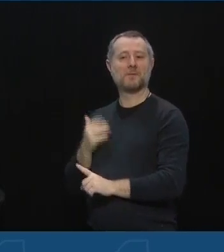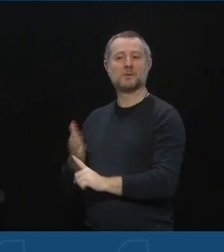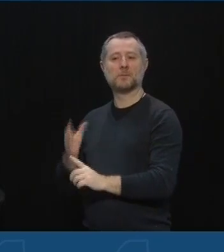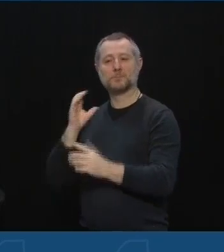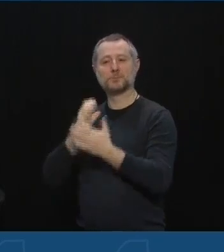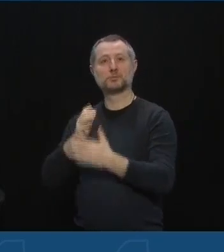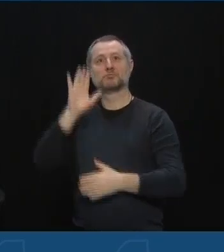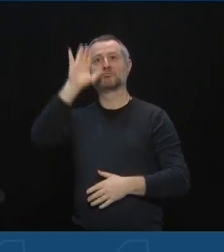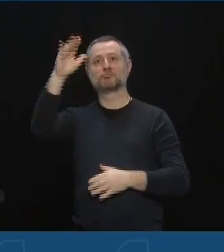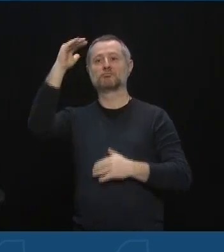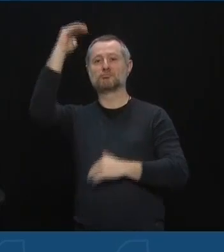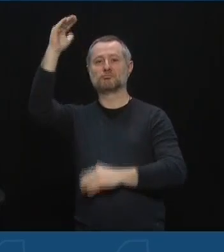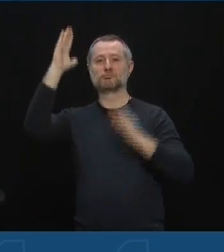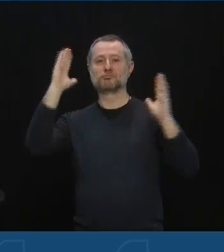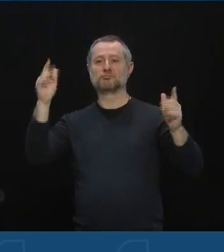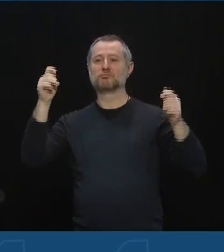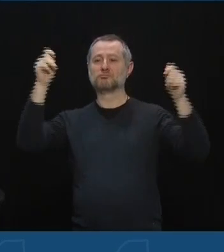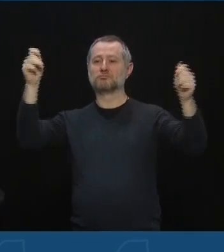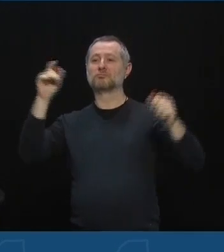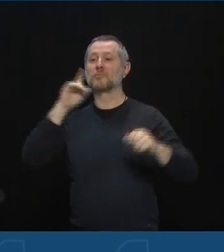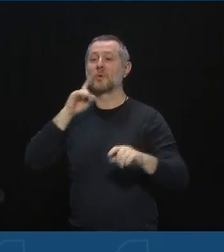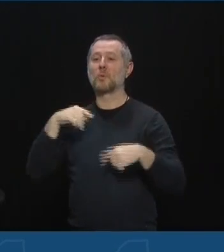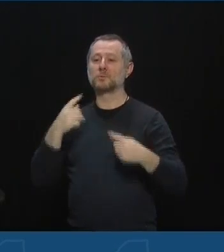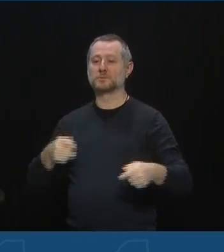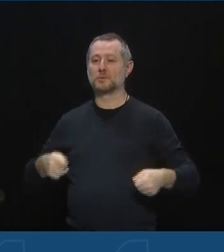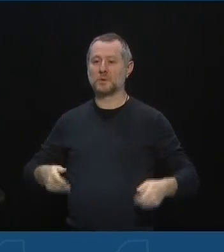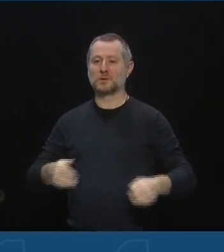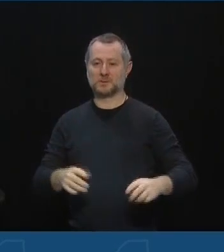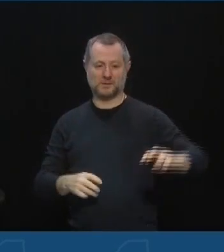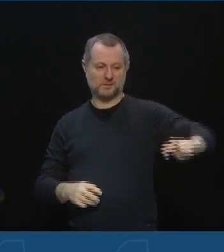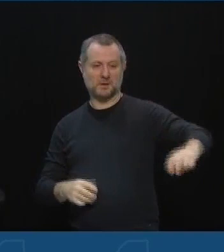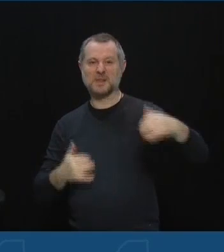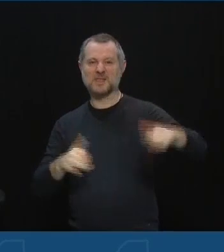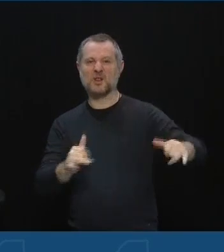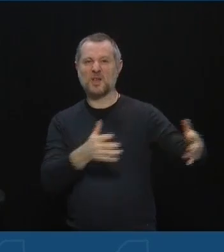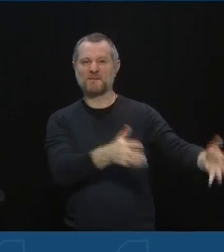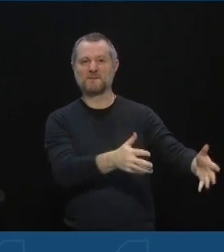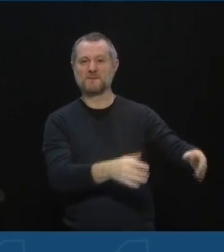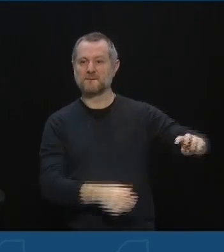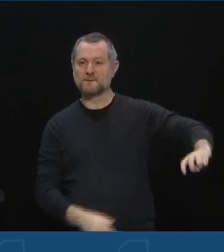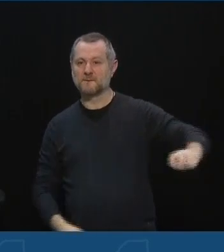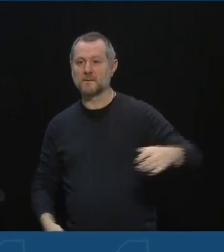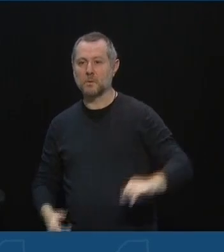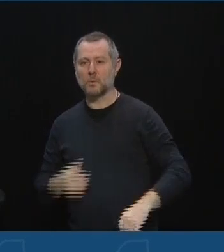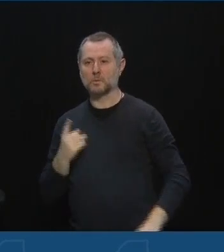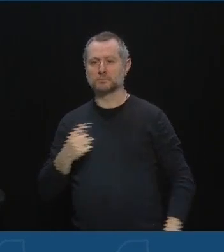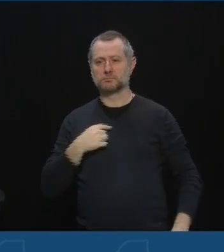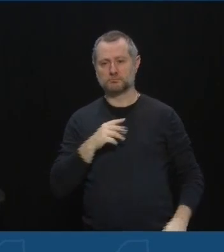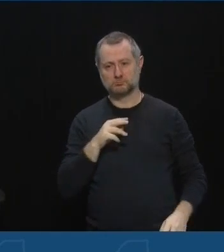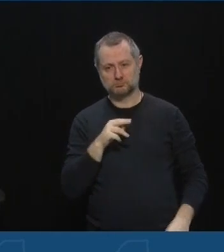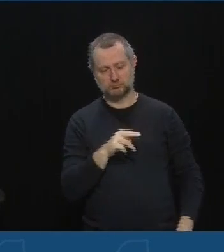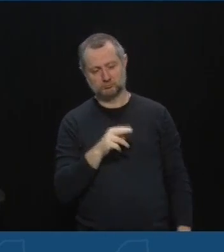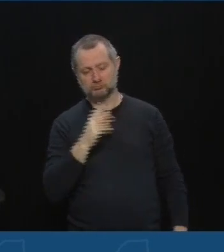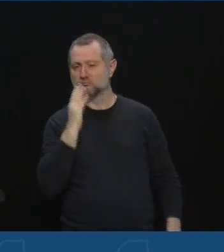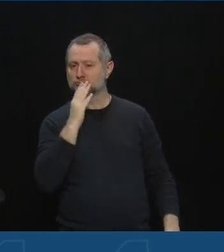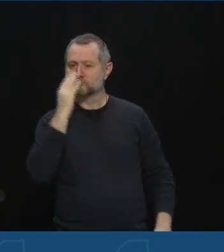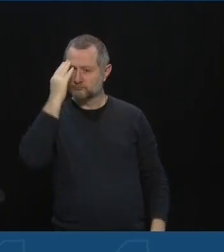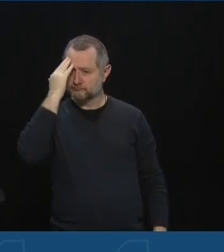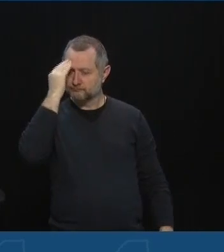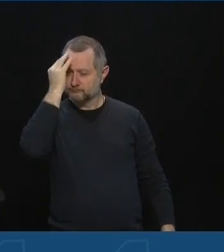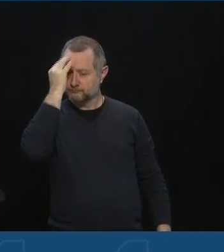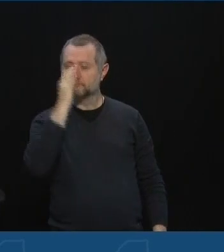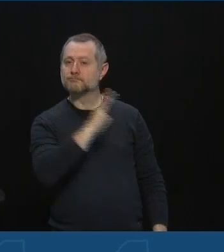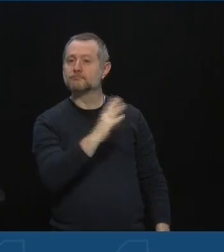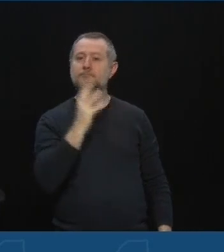that he had used to get around that he didn't want the public to see. So I'm very much attuned and keenly aware of what he went through when the